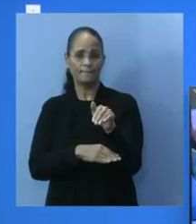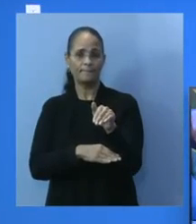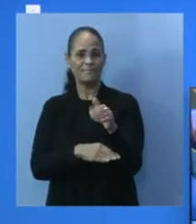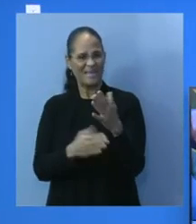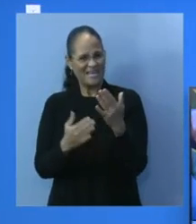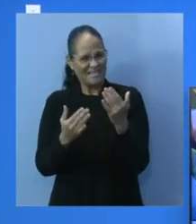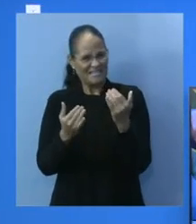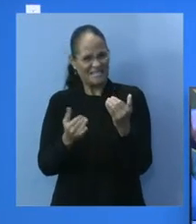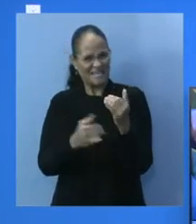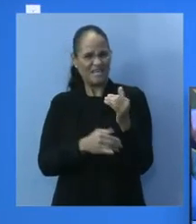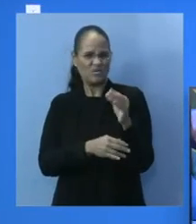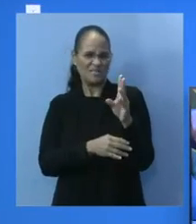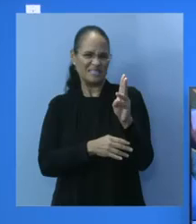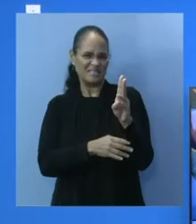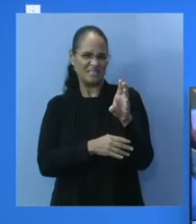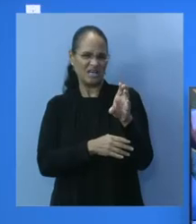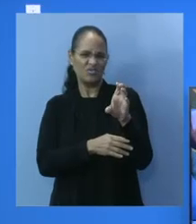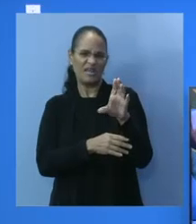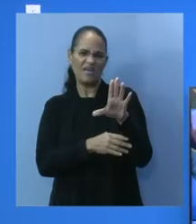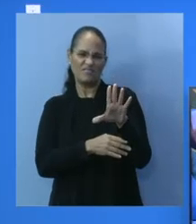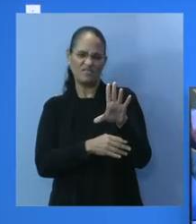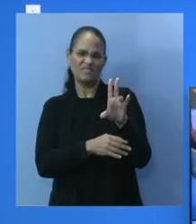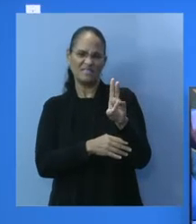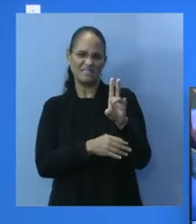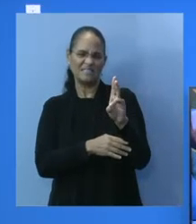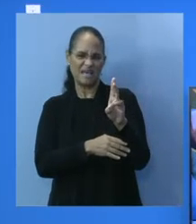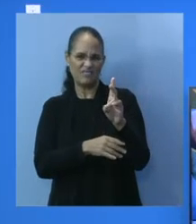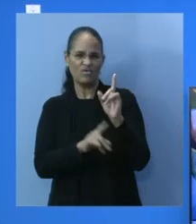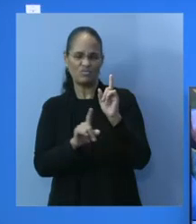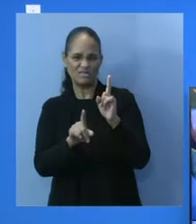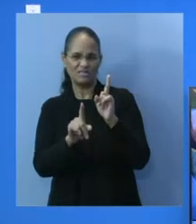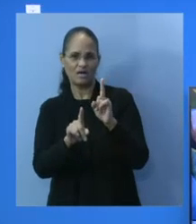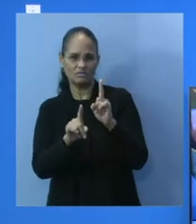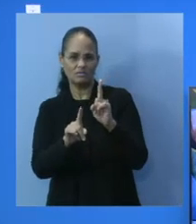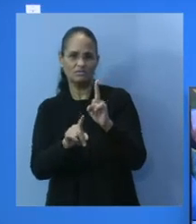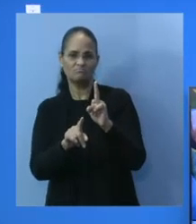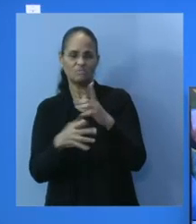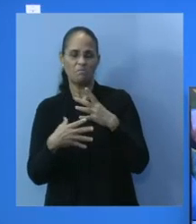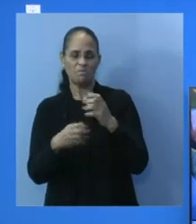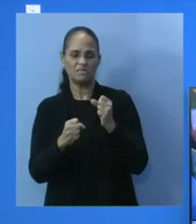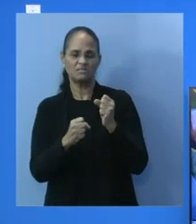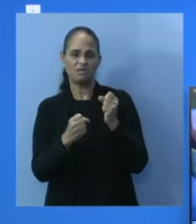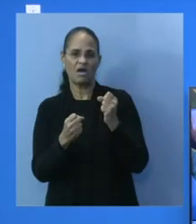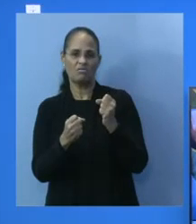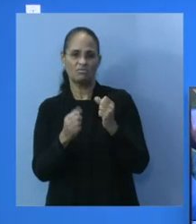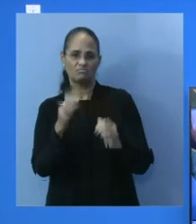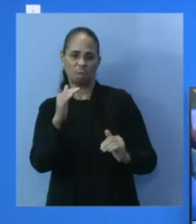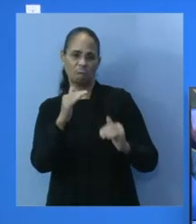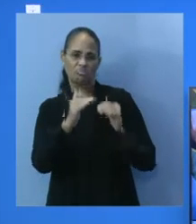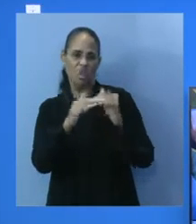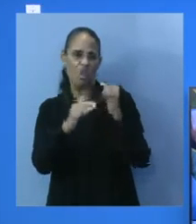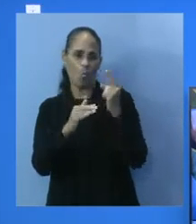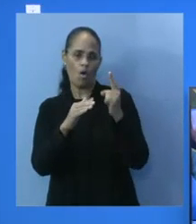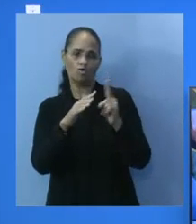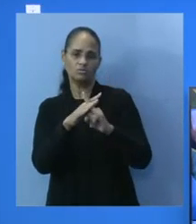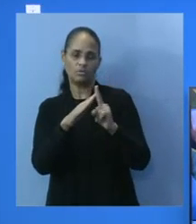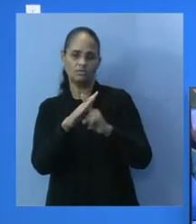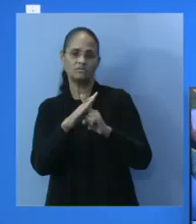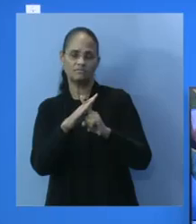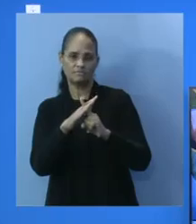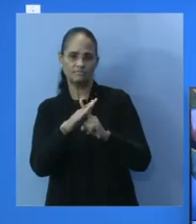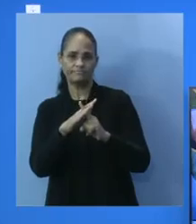Today, there were 657 test results received by the Ministry of Health since the last update, and one was positive for